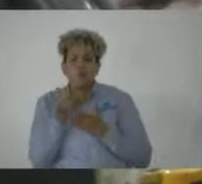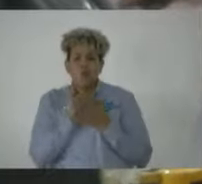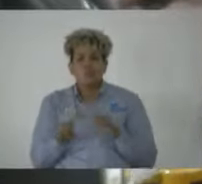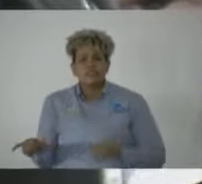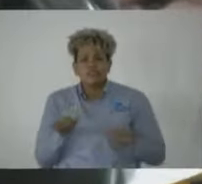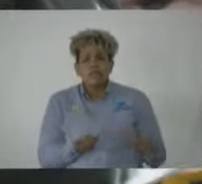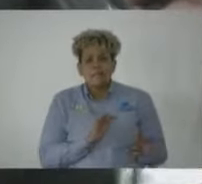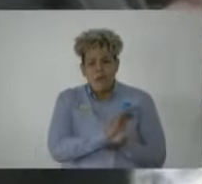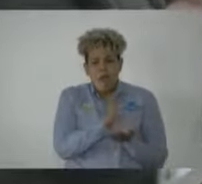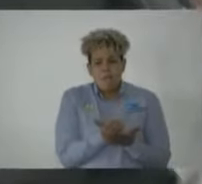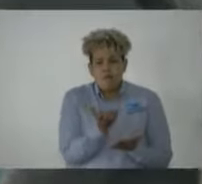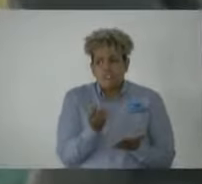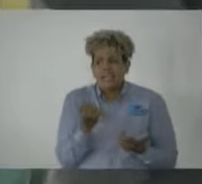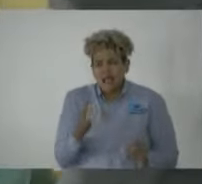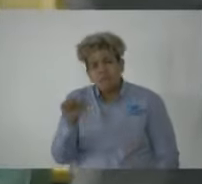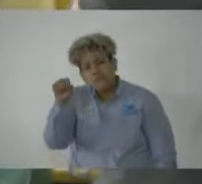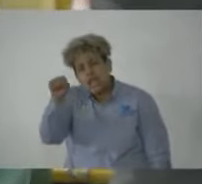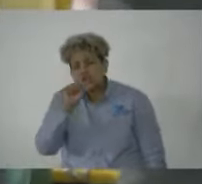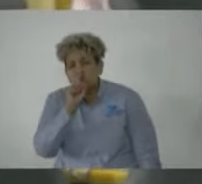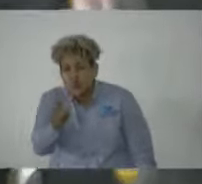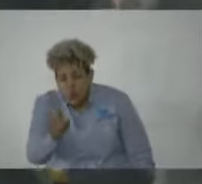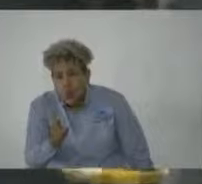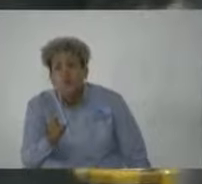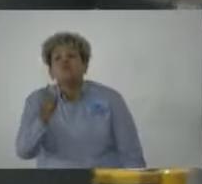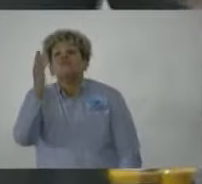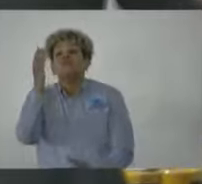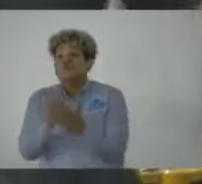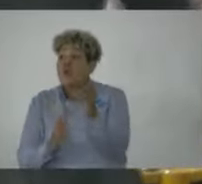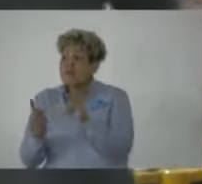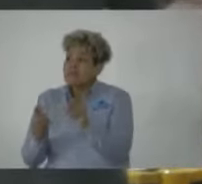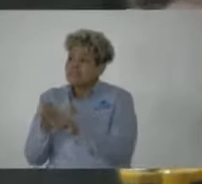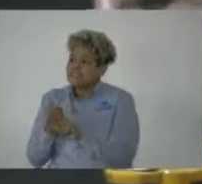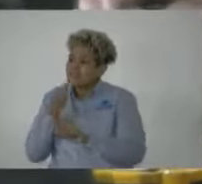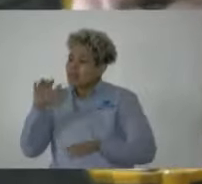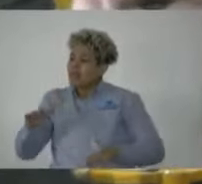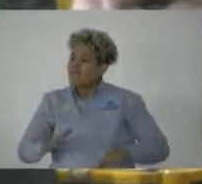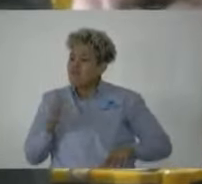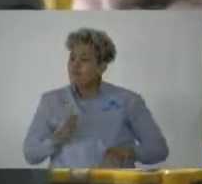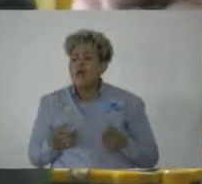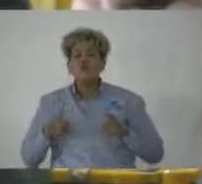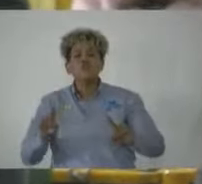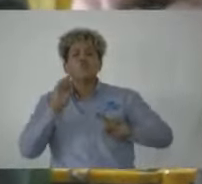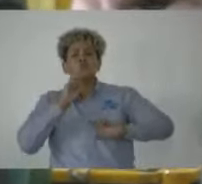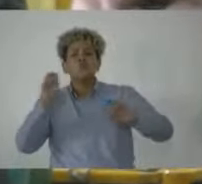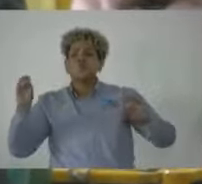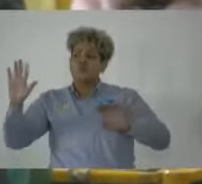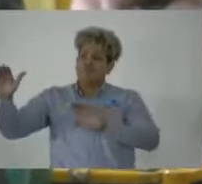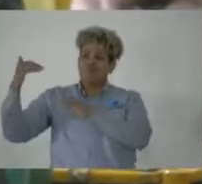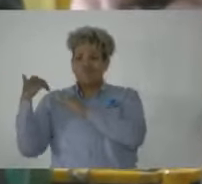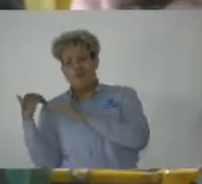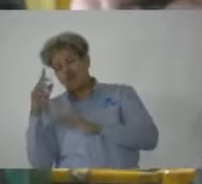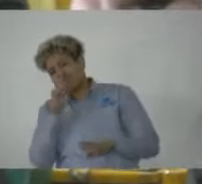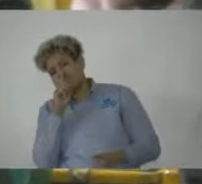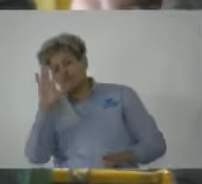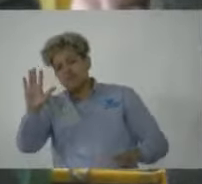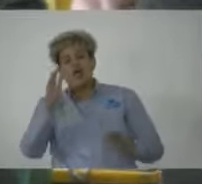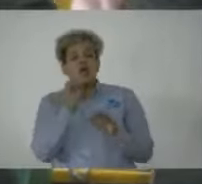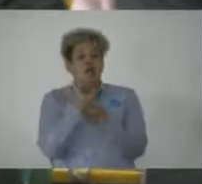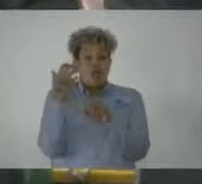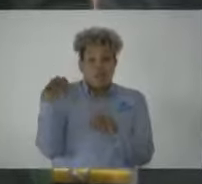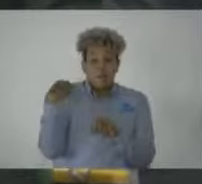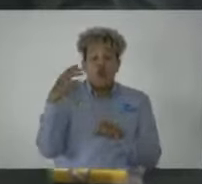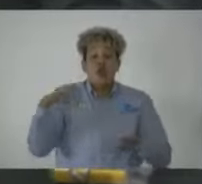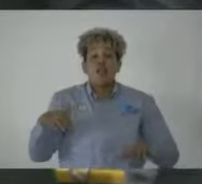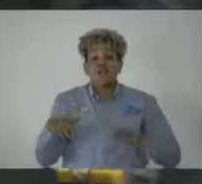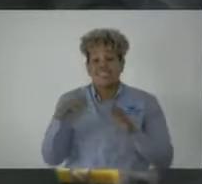similar amounts. Yes, it is true that some people are not formalized due to no fault of their own. Their employers neither deduct